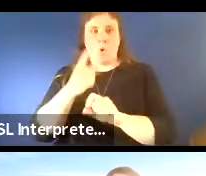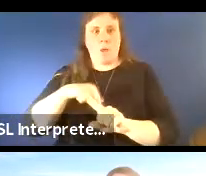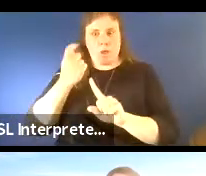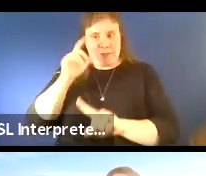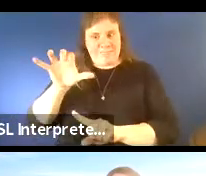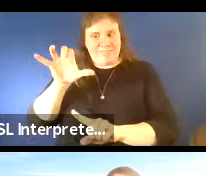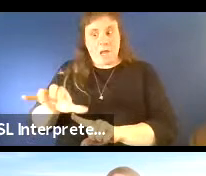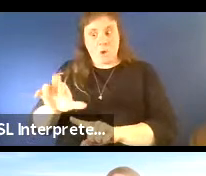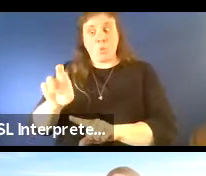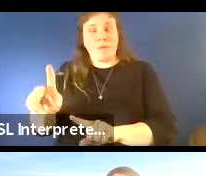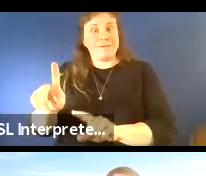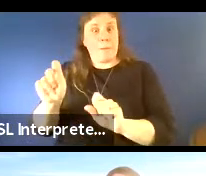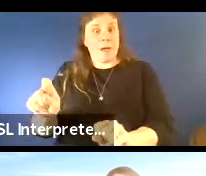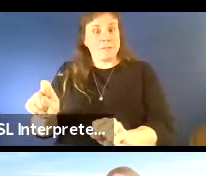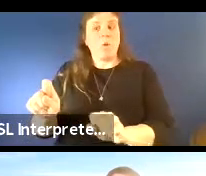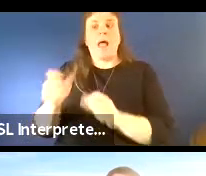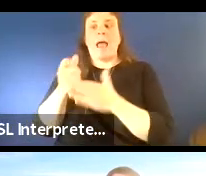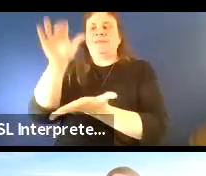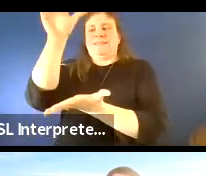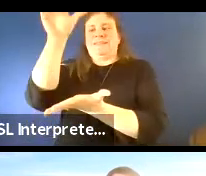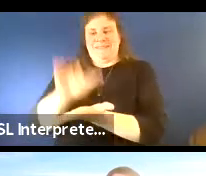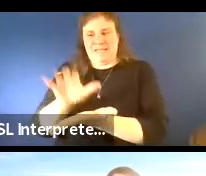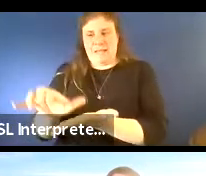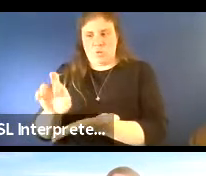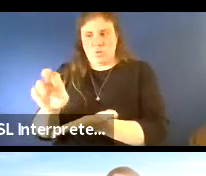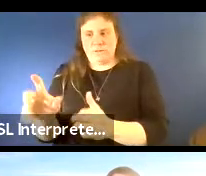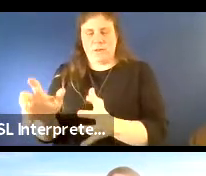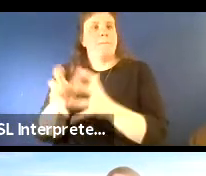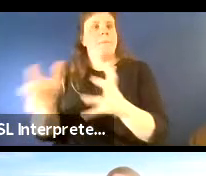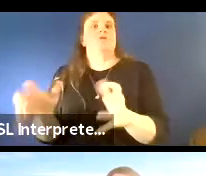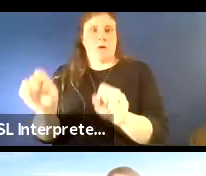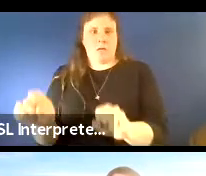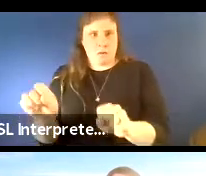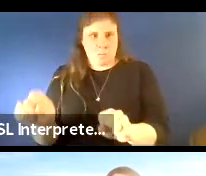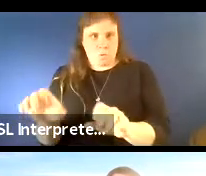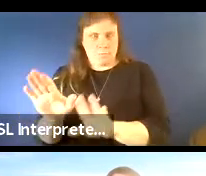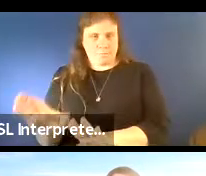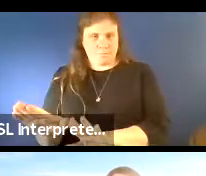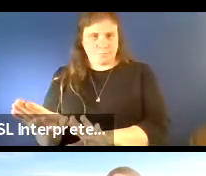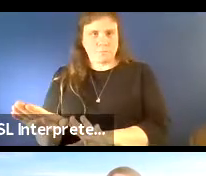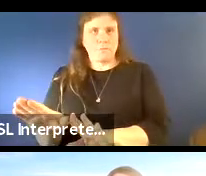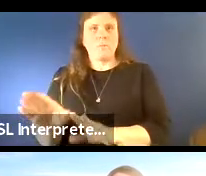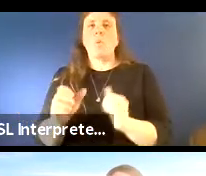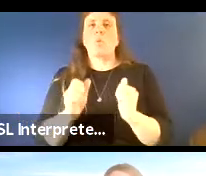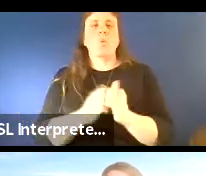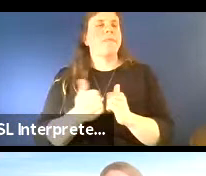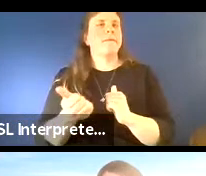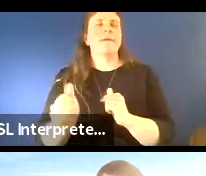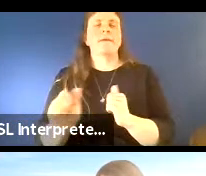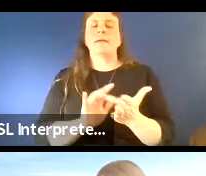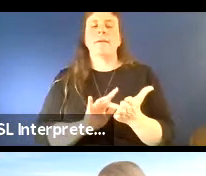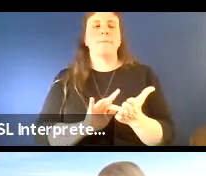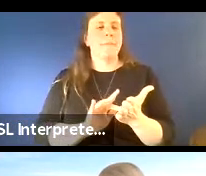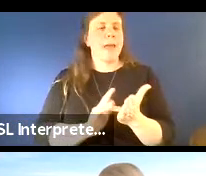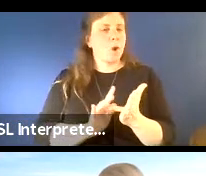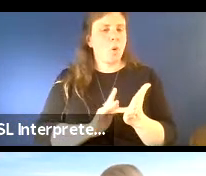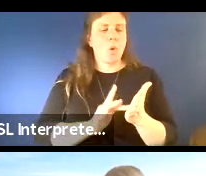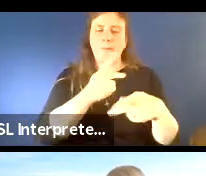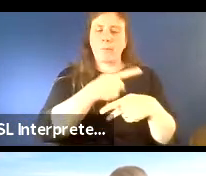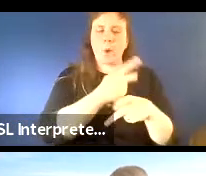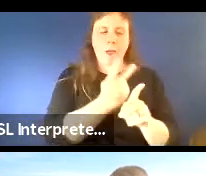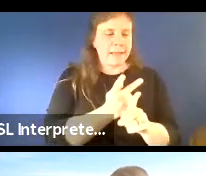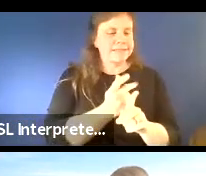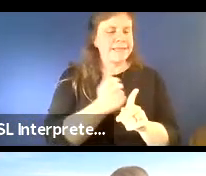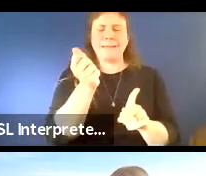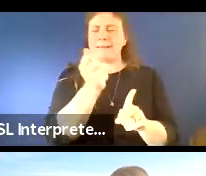and mitigate those risks as much as possible. And I think, as with any medical product or anything that we're